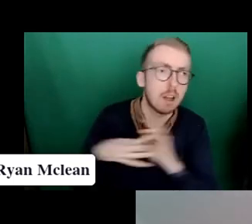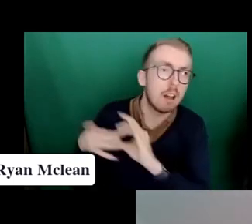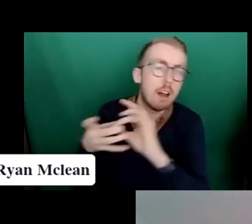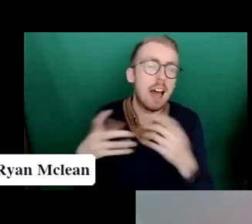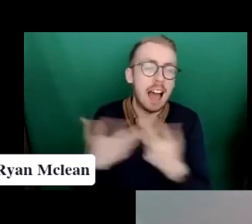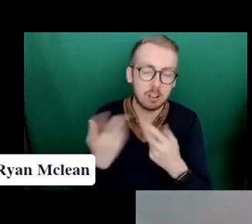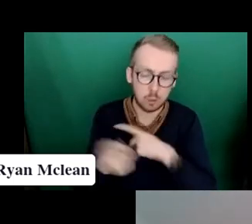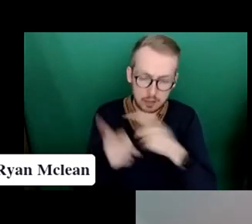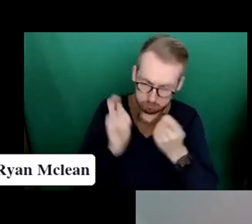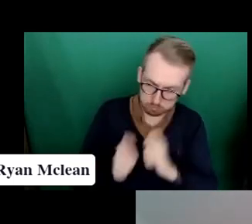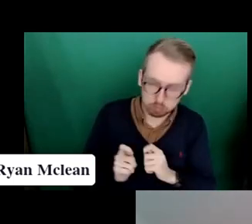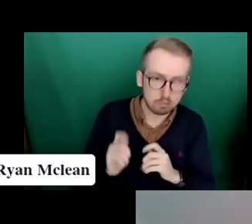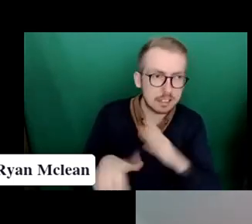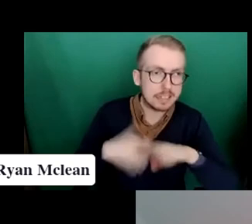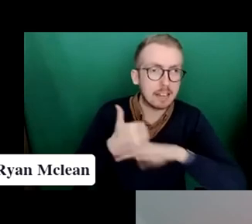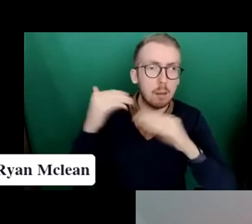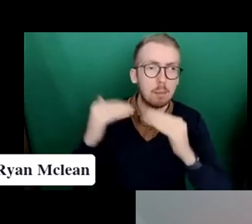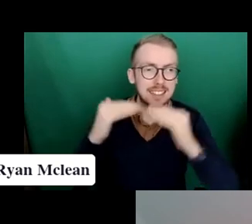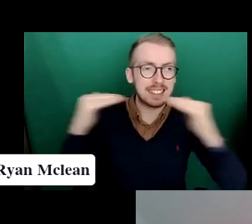tailoring standards